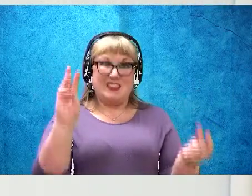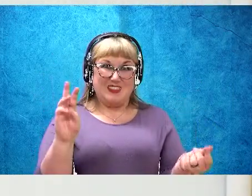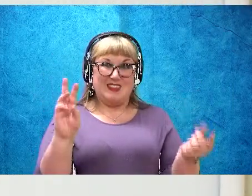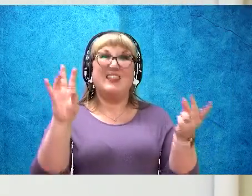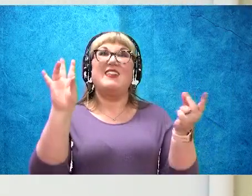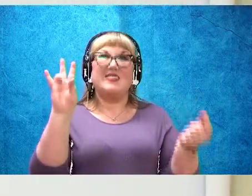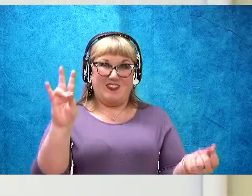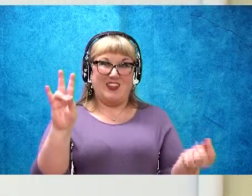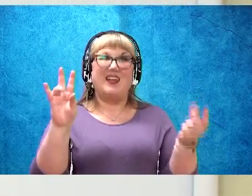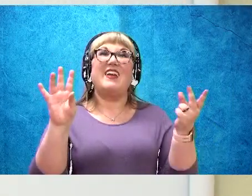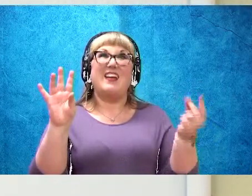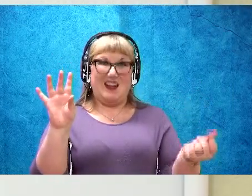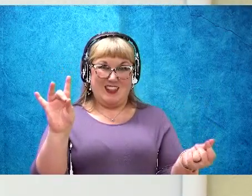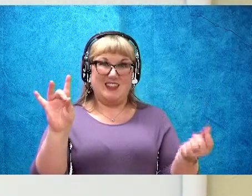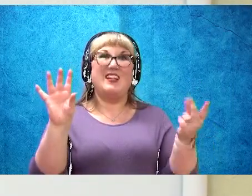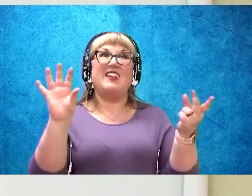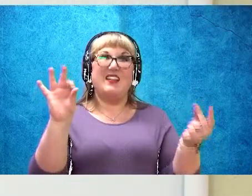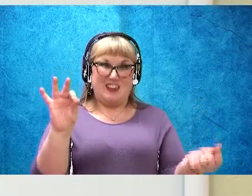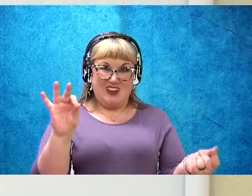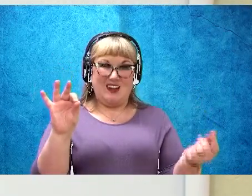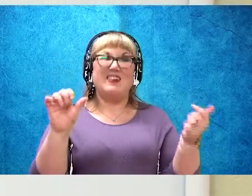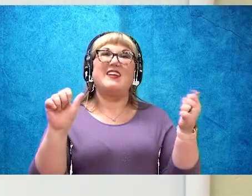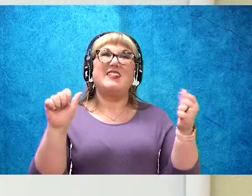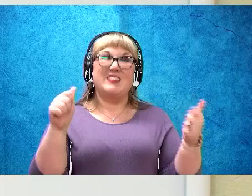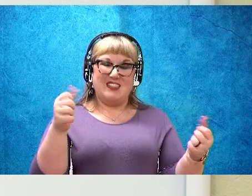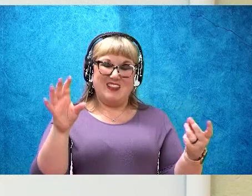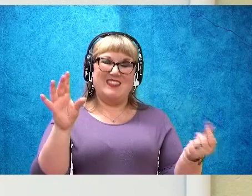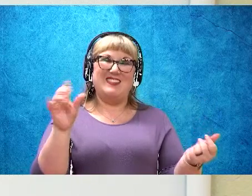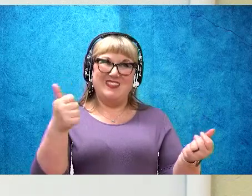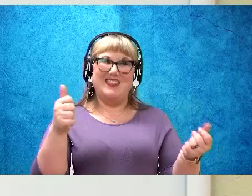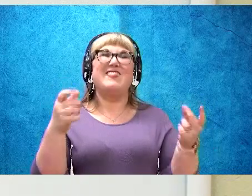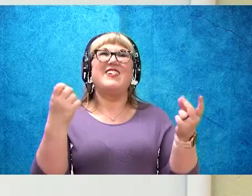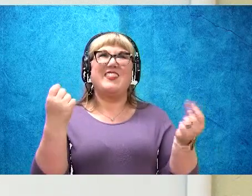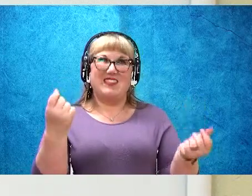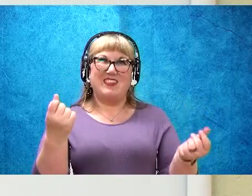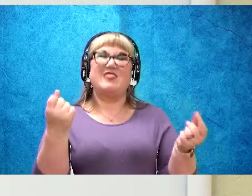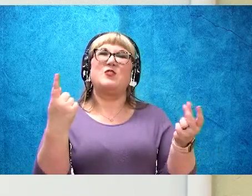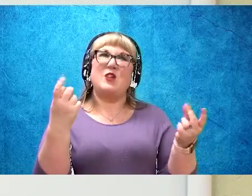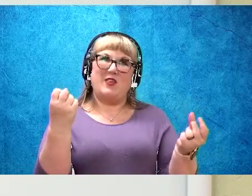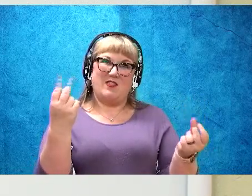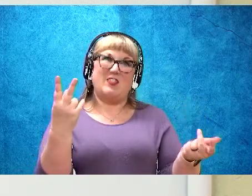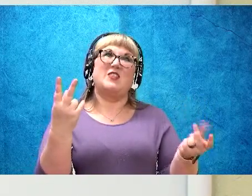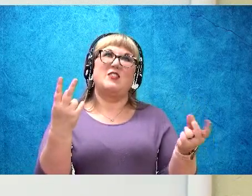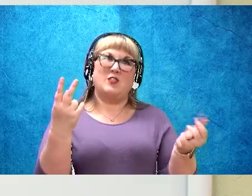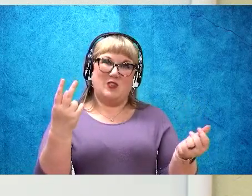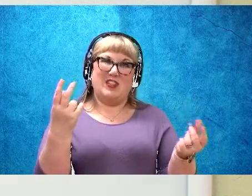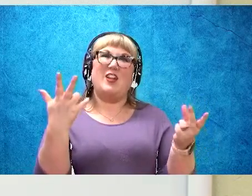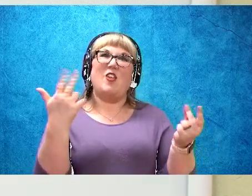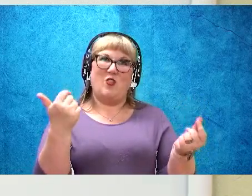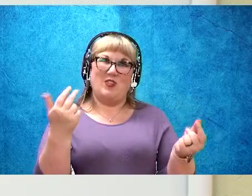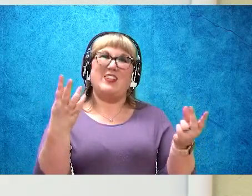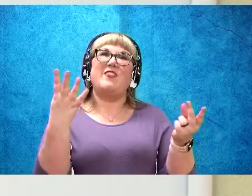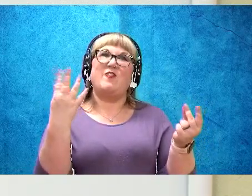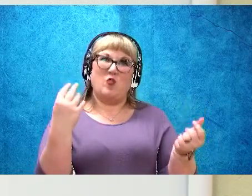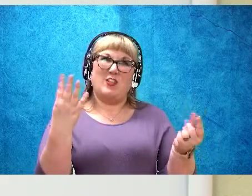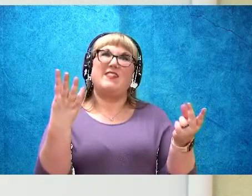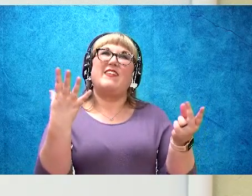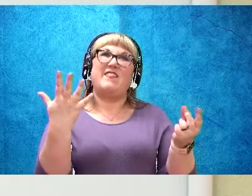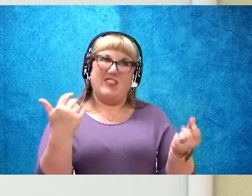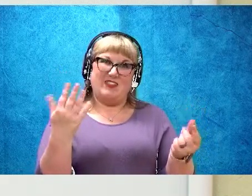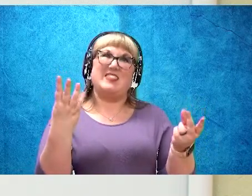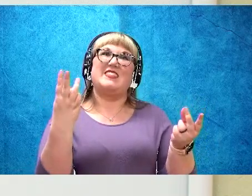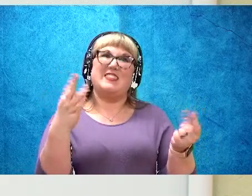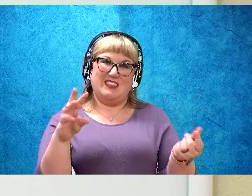6, 7, 8, 9, 10, 11, 12, 13, 14,